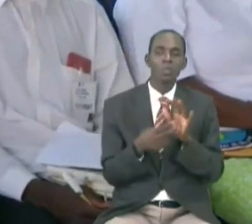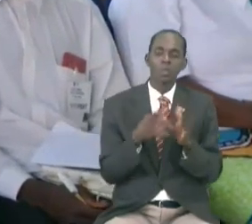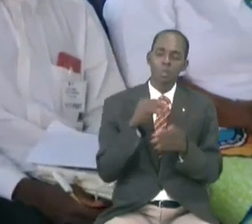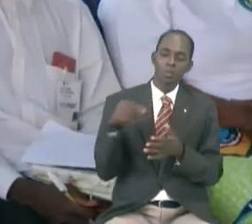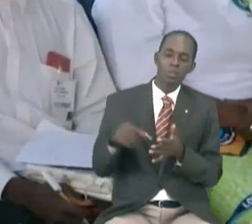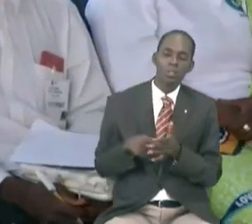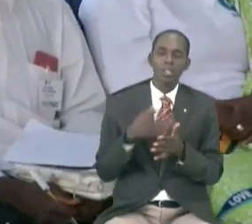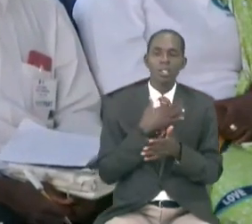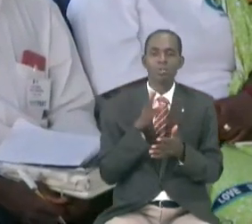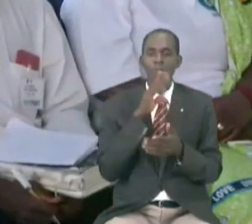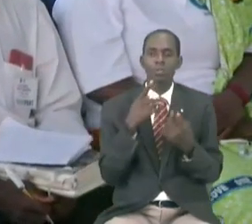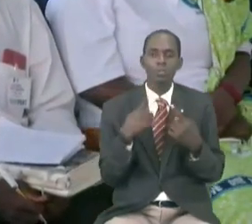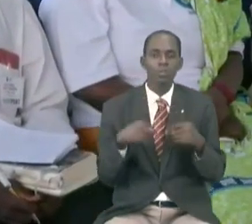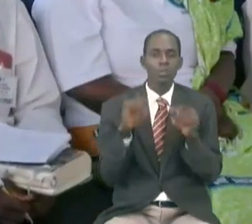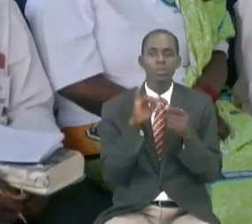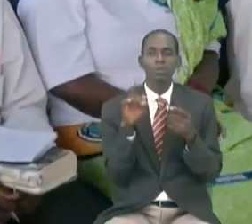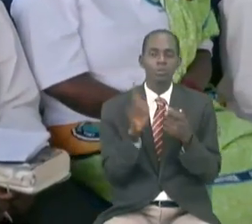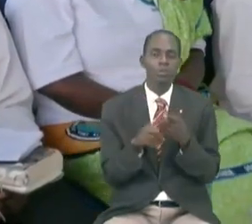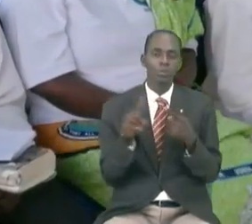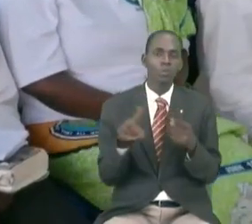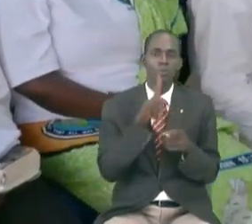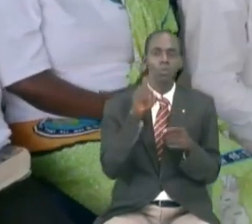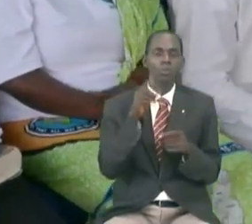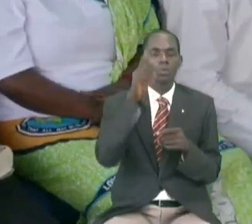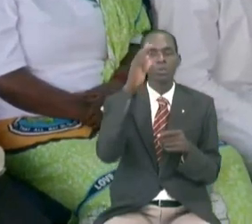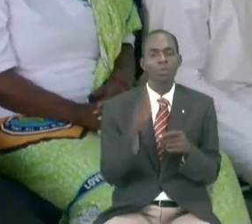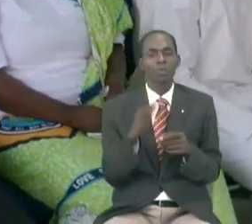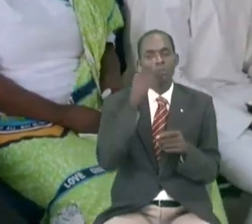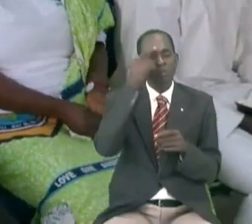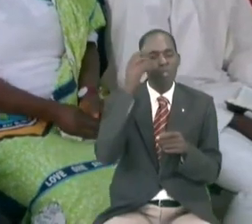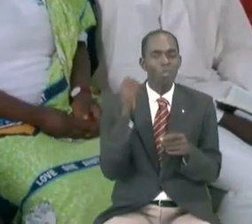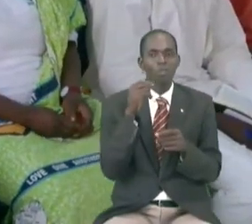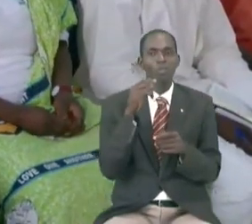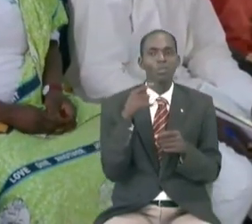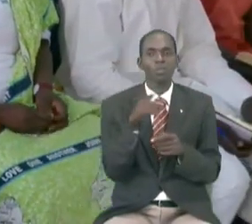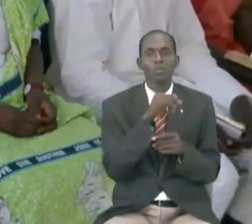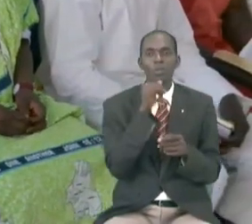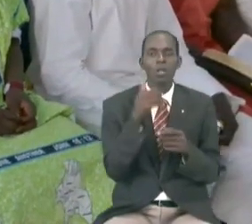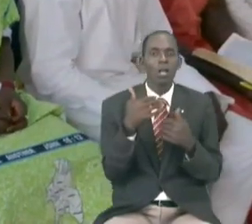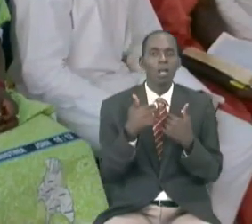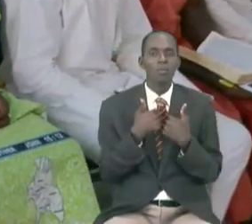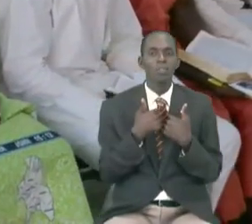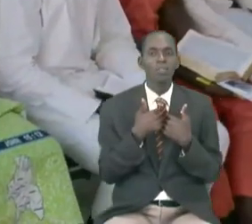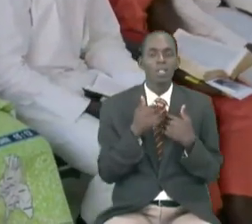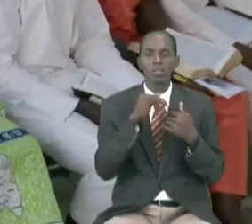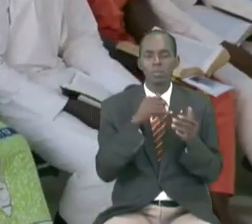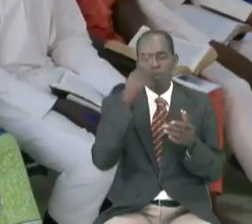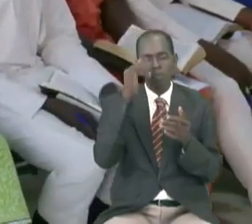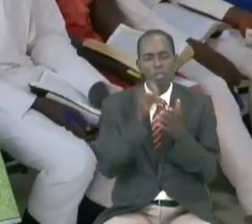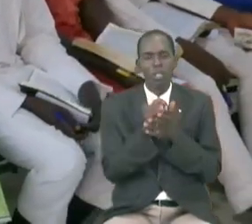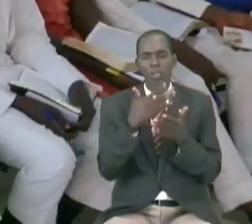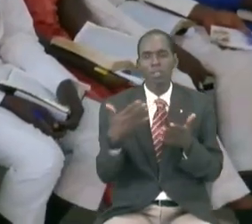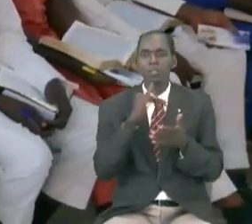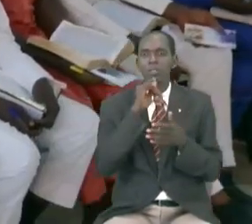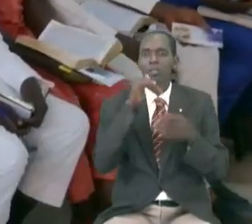not happening through your pastor. It's not happening through your bishop. It's not happening through your denomination. We can get in a rut